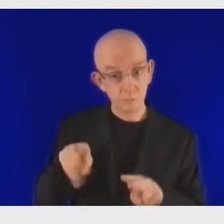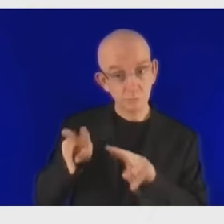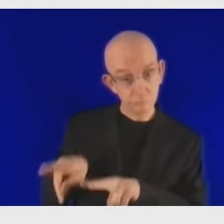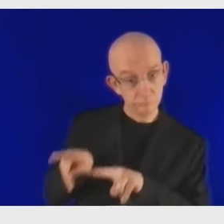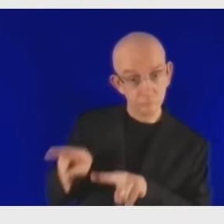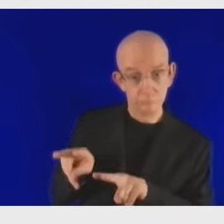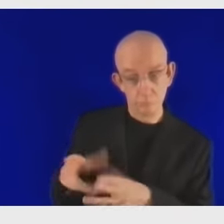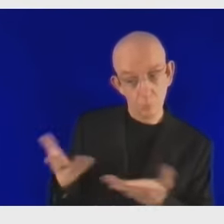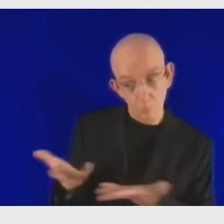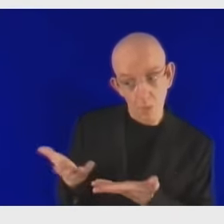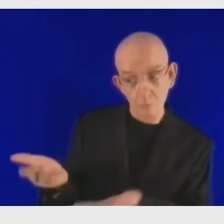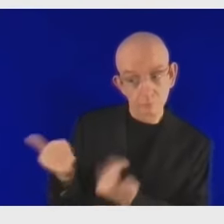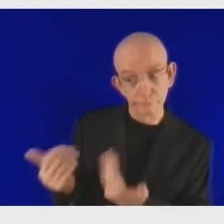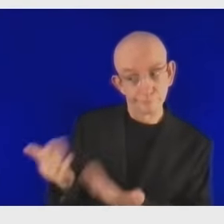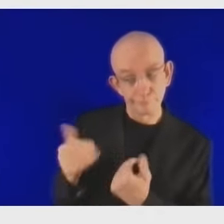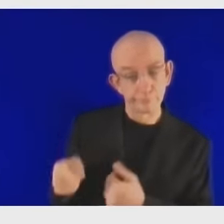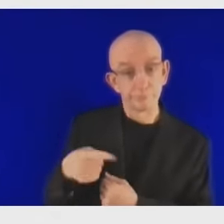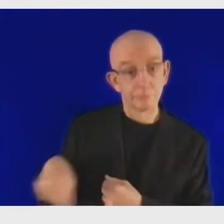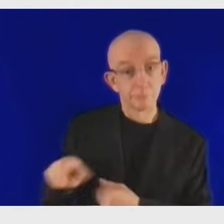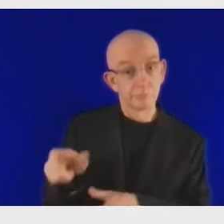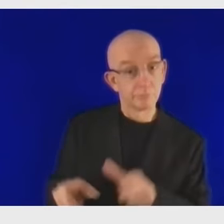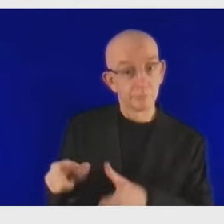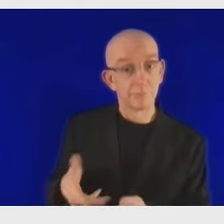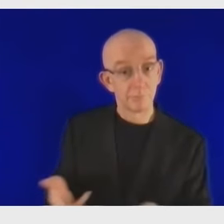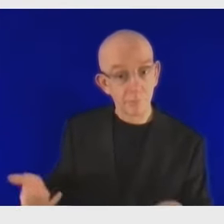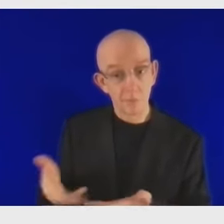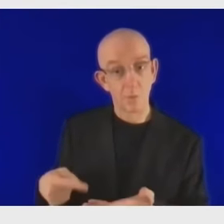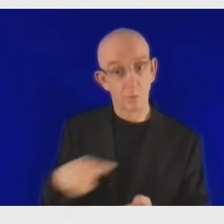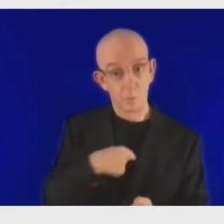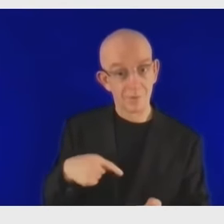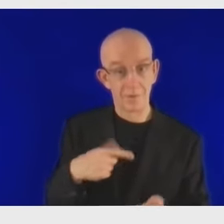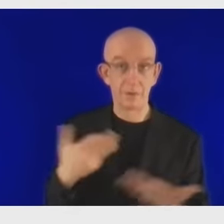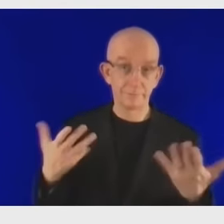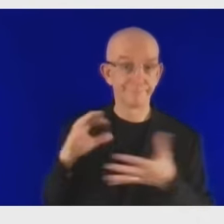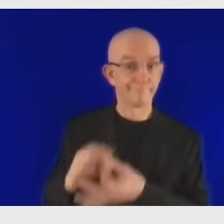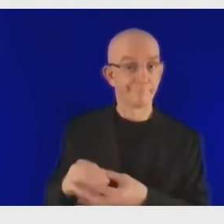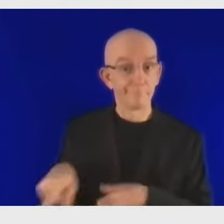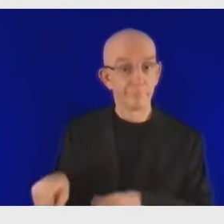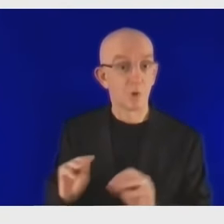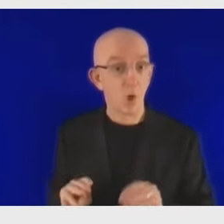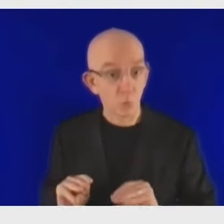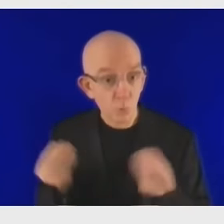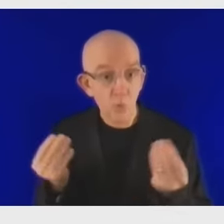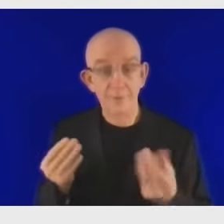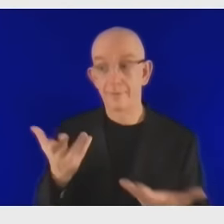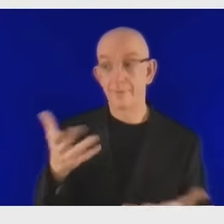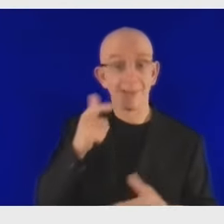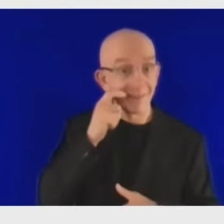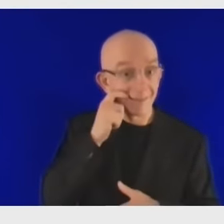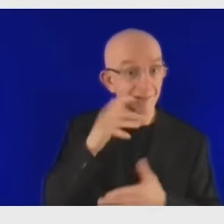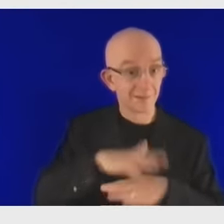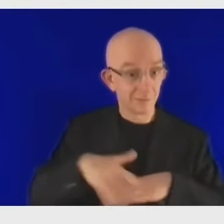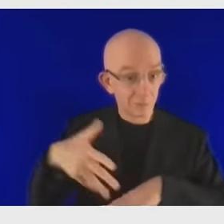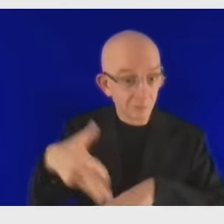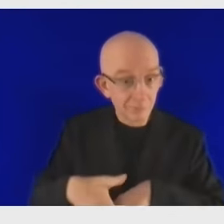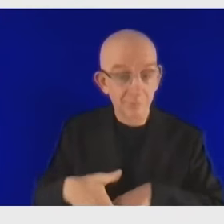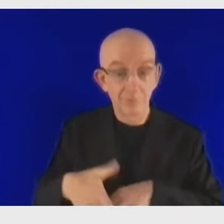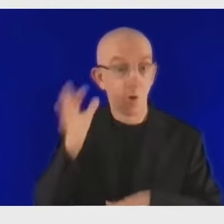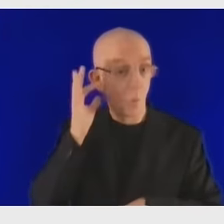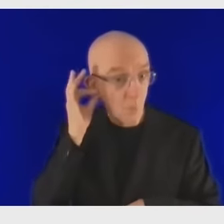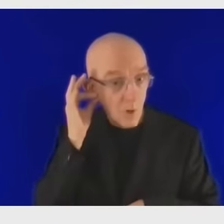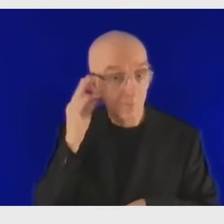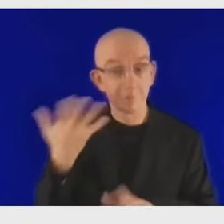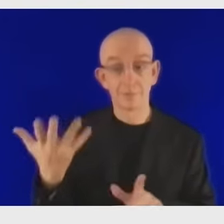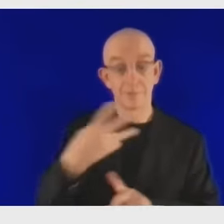youth, indigenous, women, LGBTQ communities, and people. We are not actually including them as